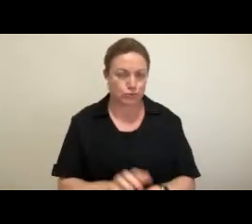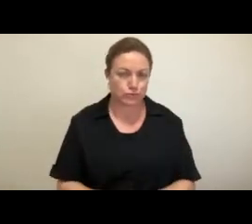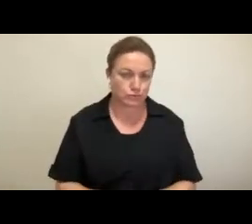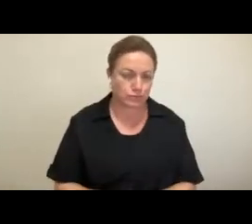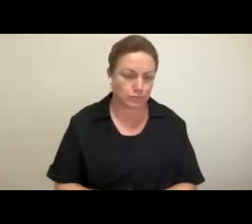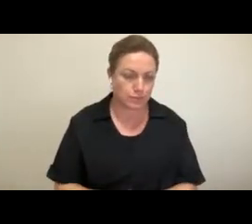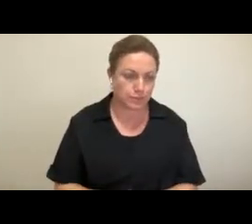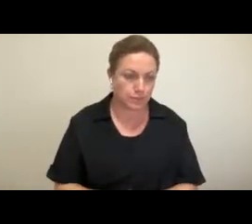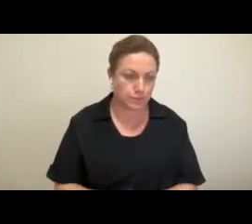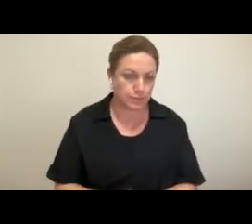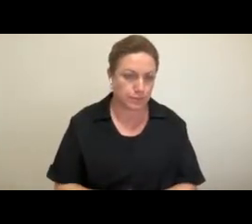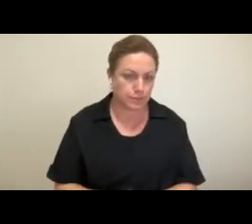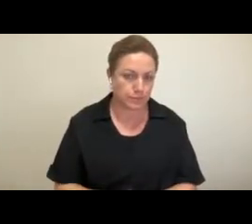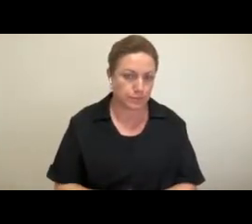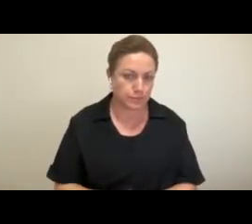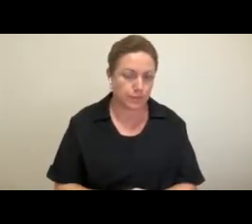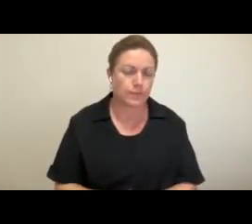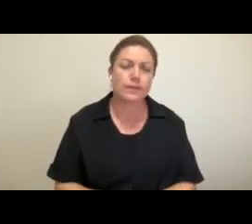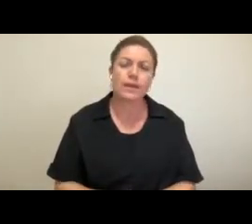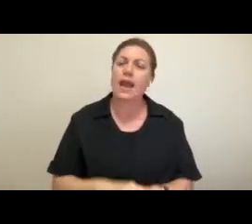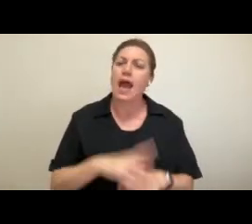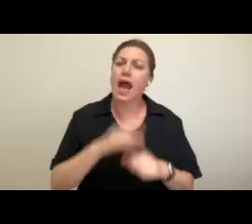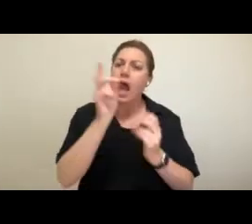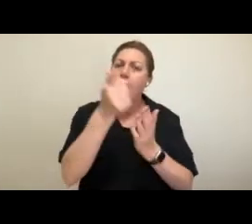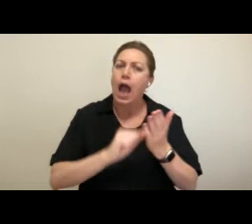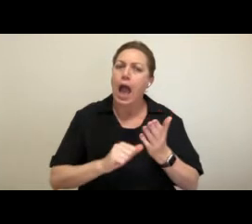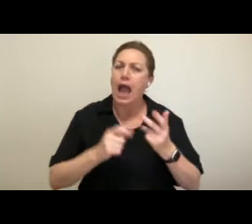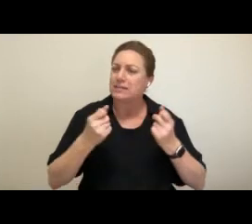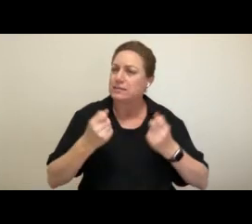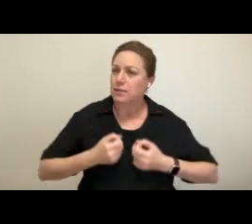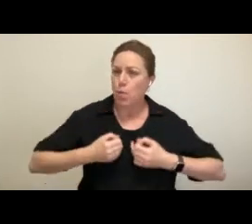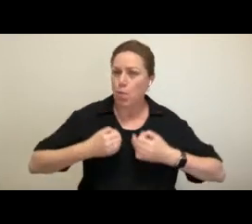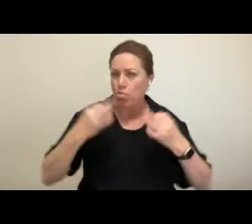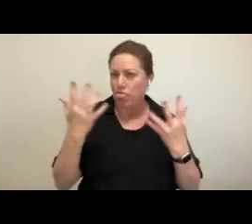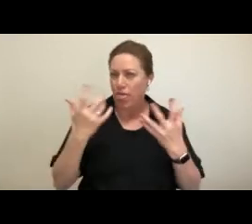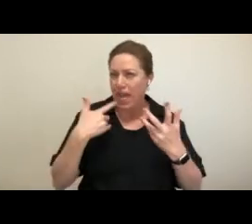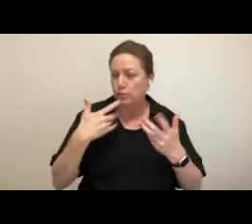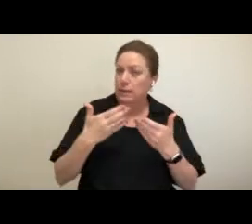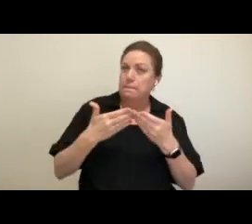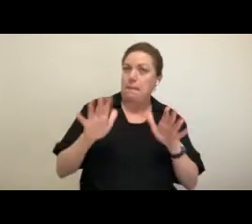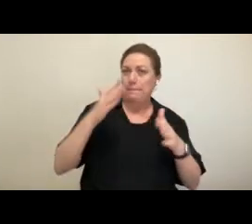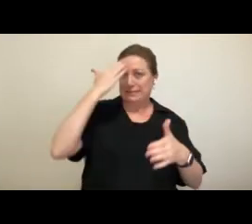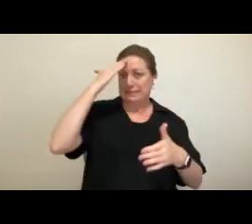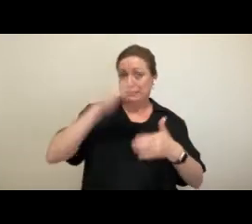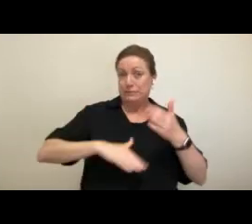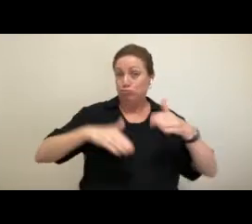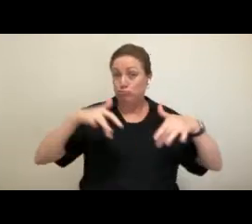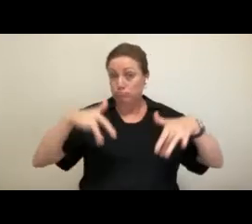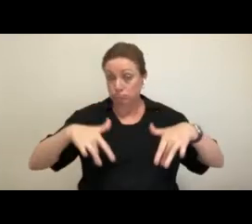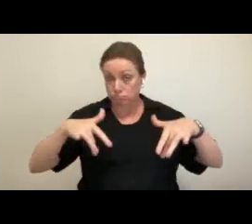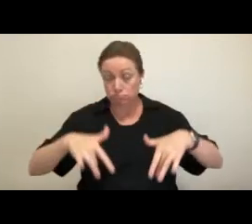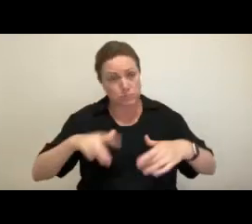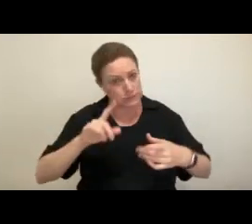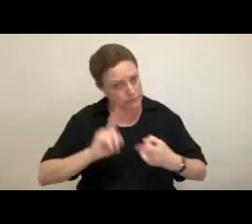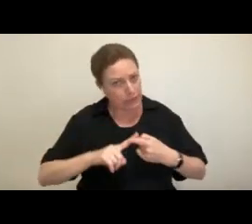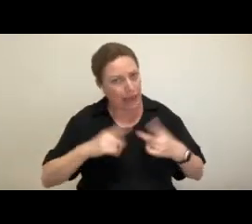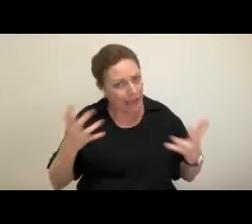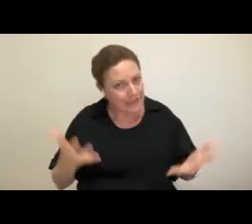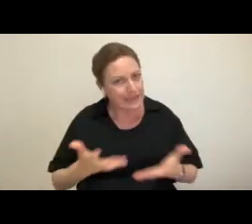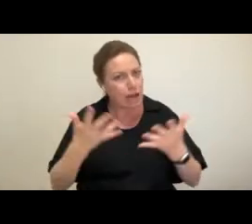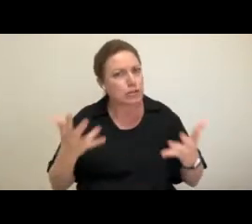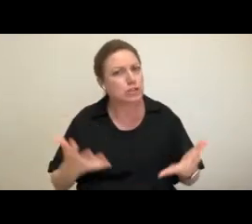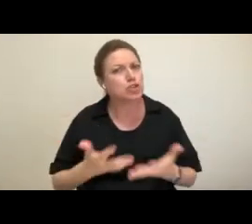artists who don't have substantial public art experience yet are encouraged to team up with more